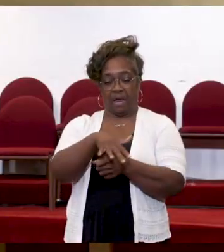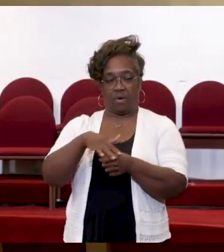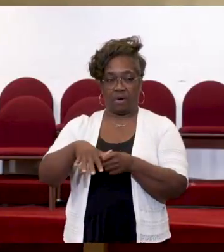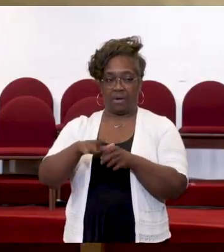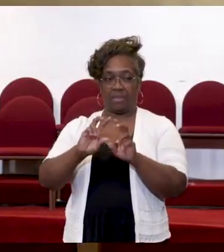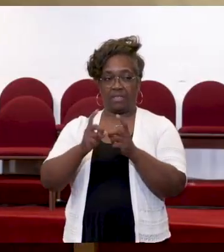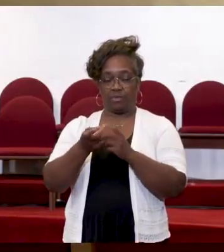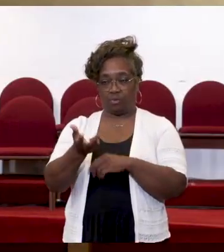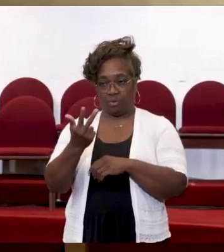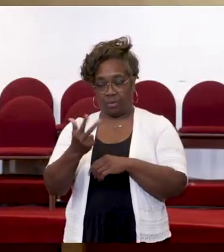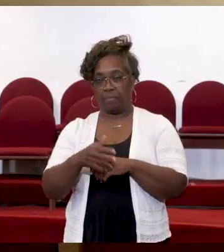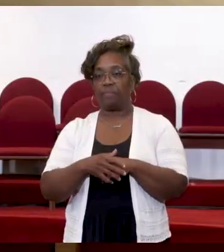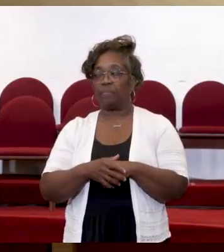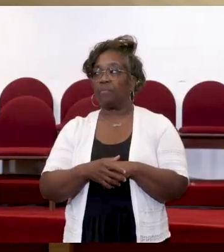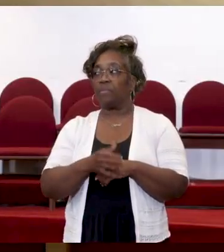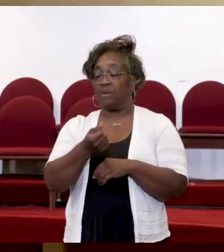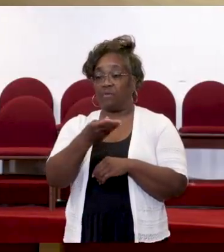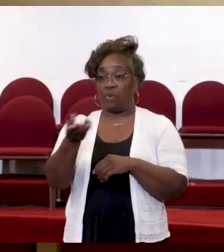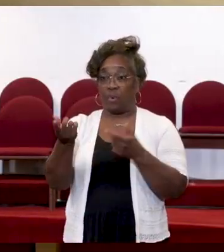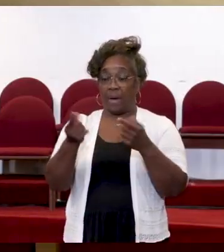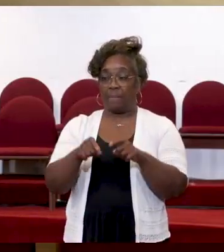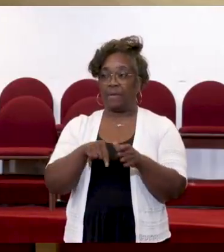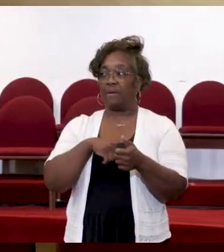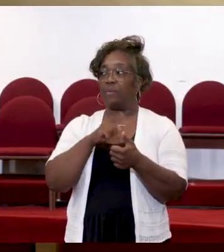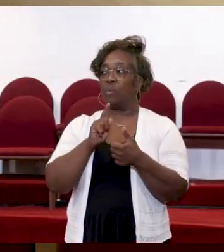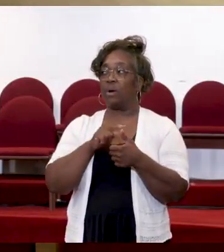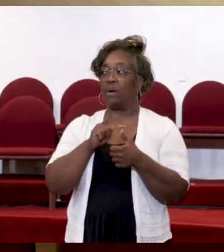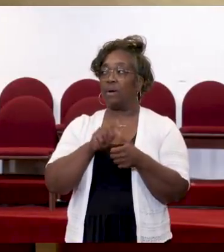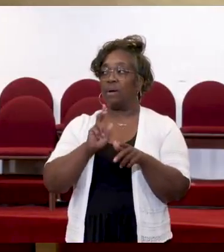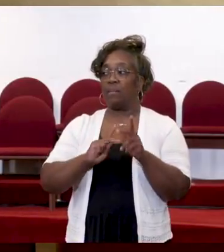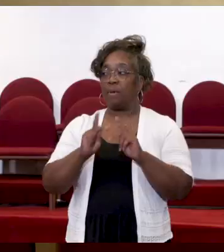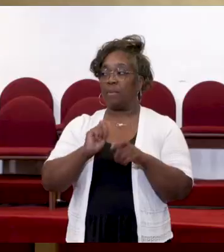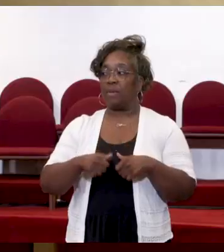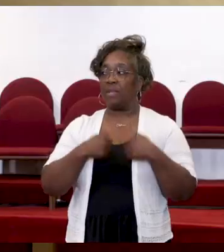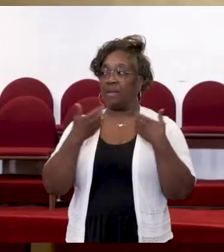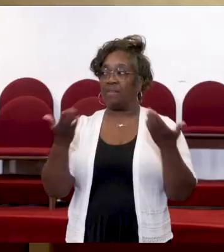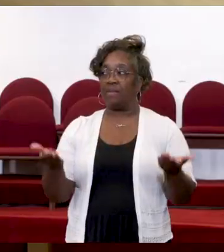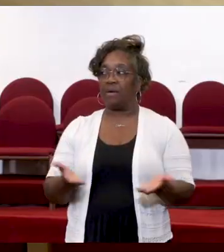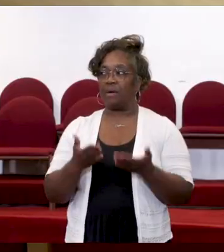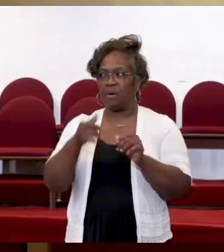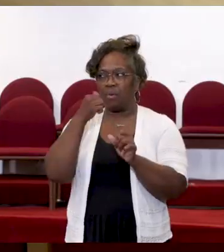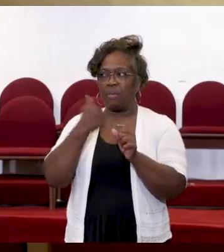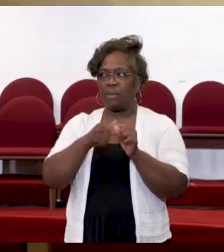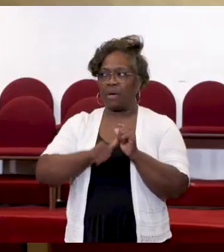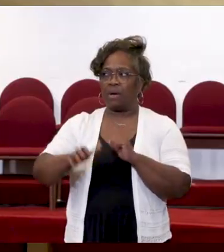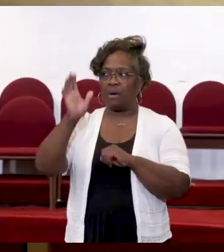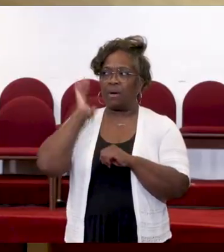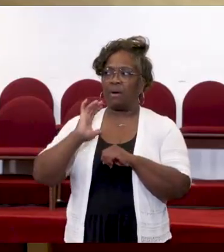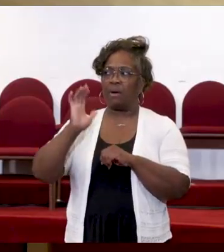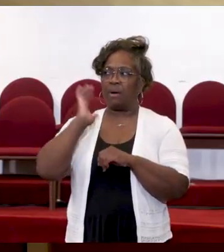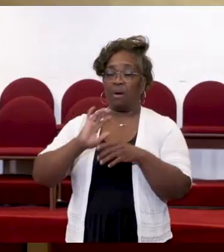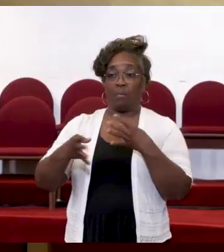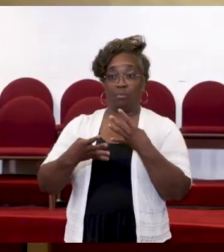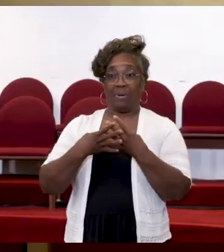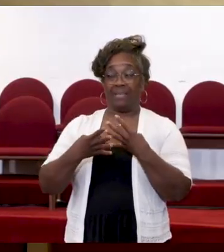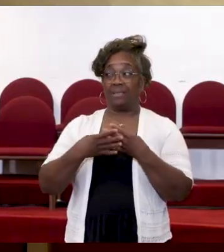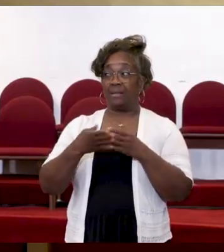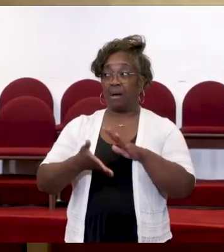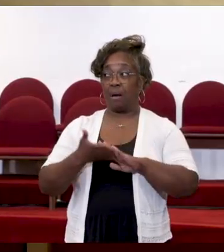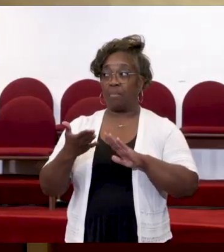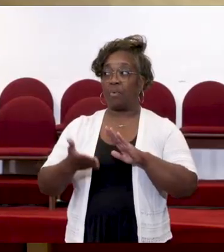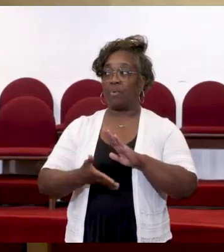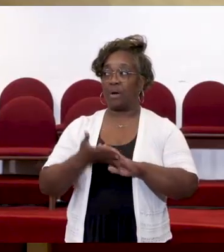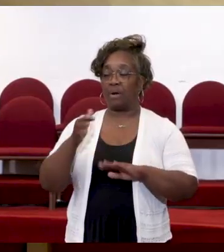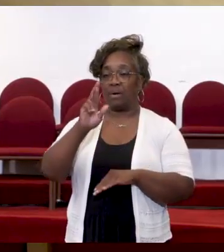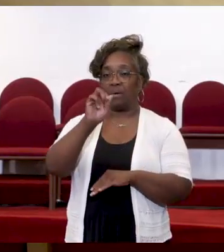that are going on. One is those who have lived here remember the days when the prison was operating at Ryan